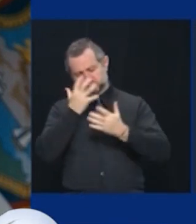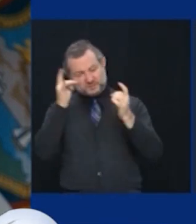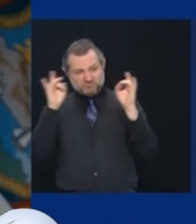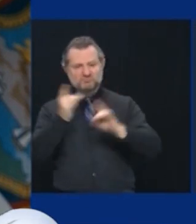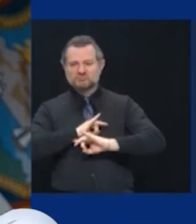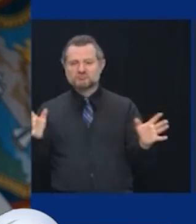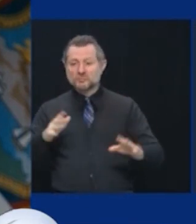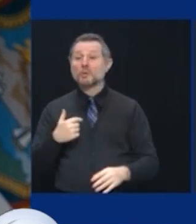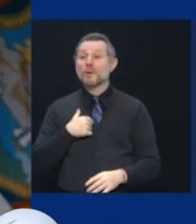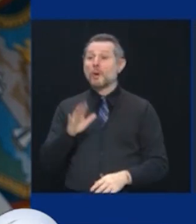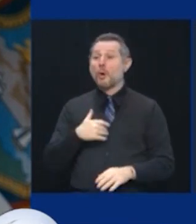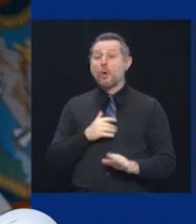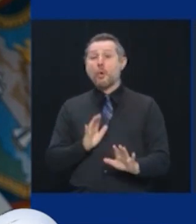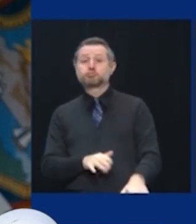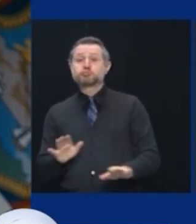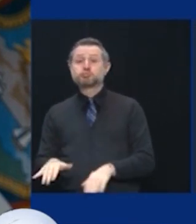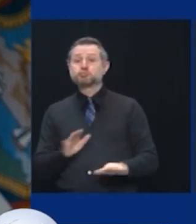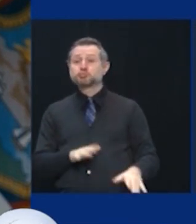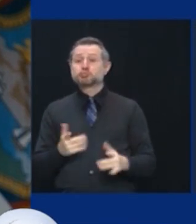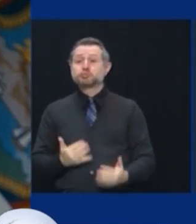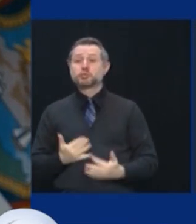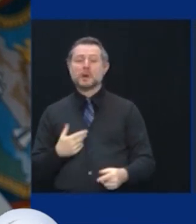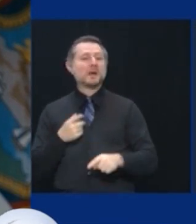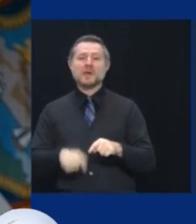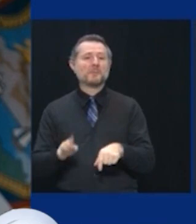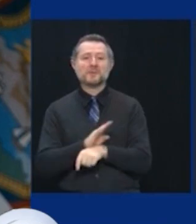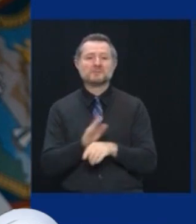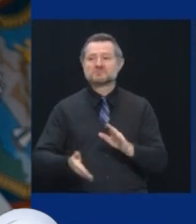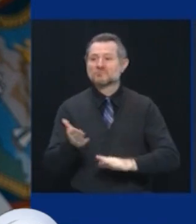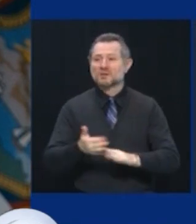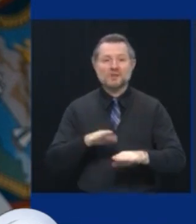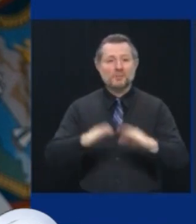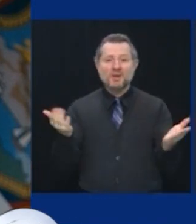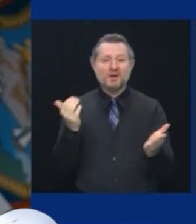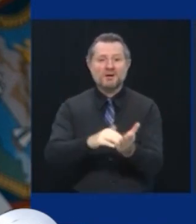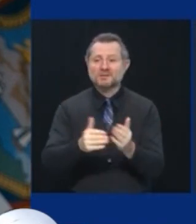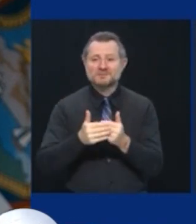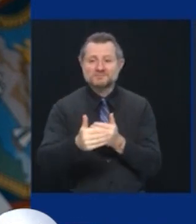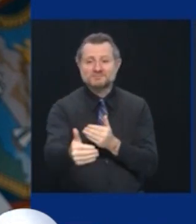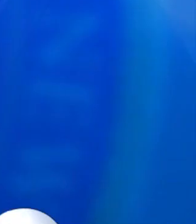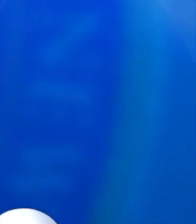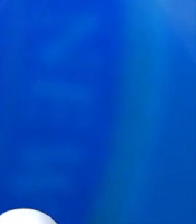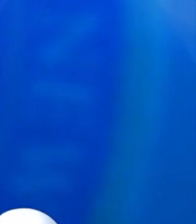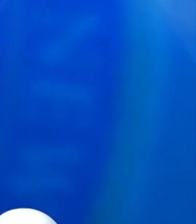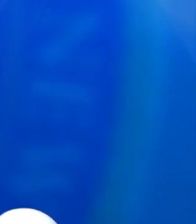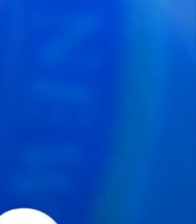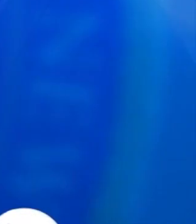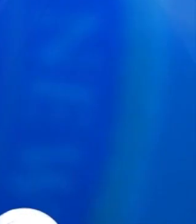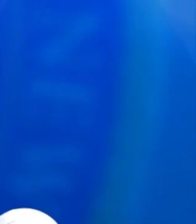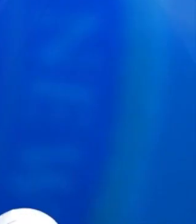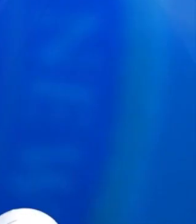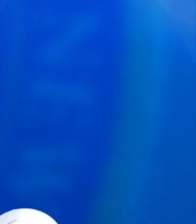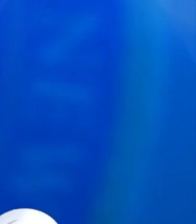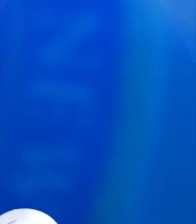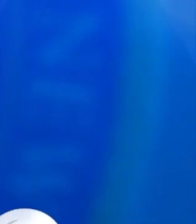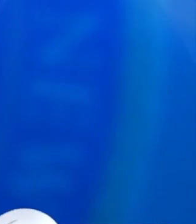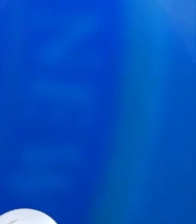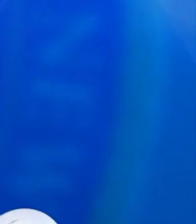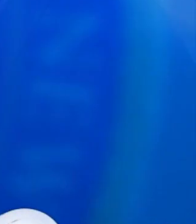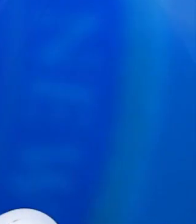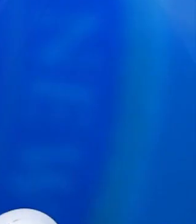to open. We must reopen the economy, but we must do it smartly and safely. Fifth, make New York the